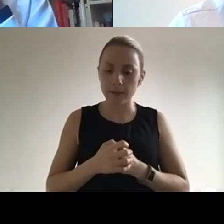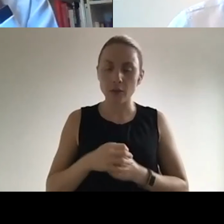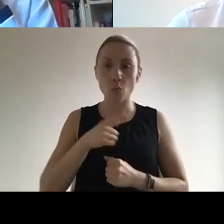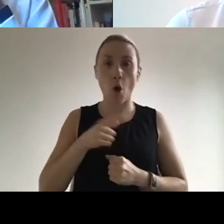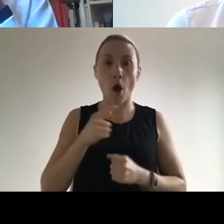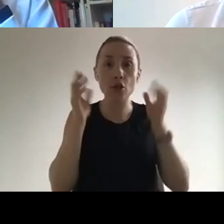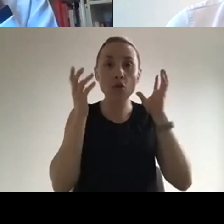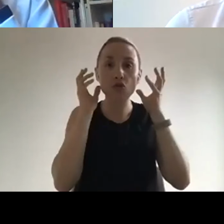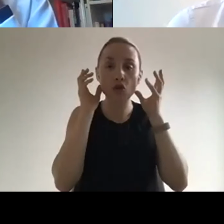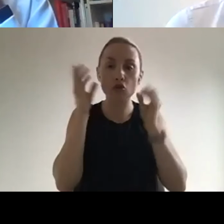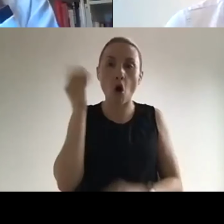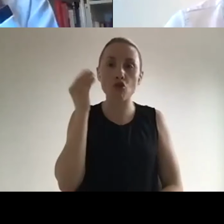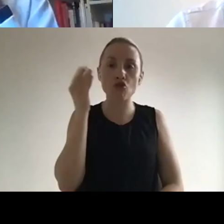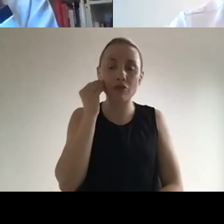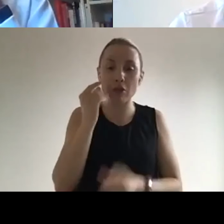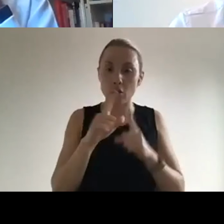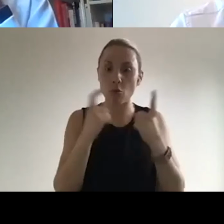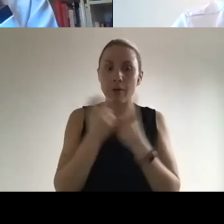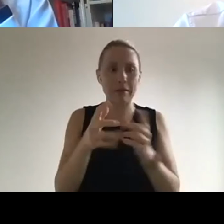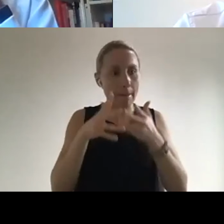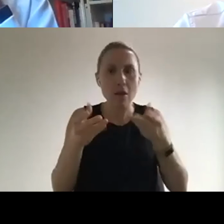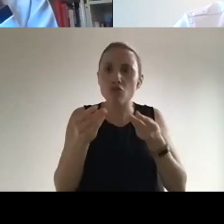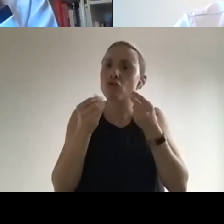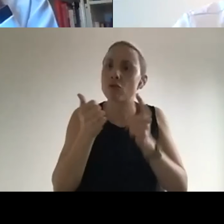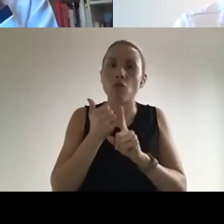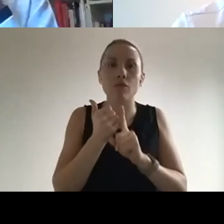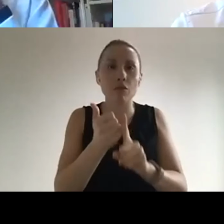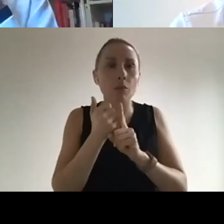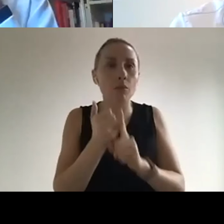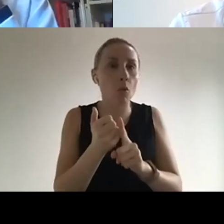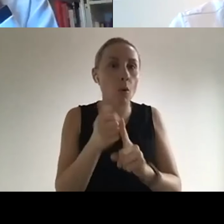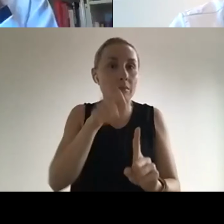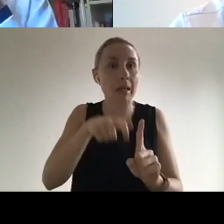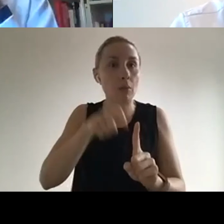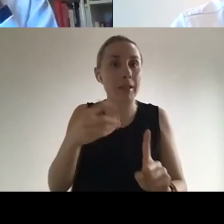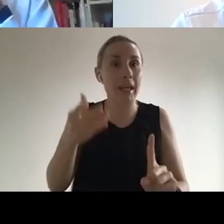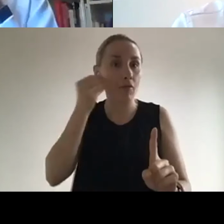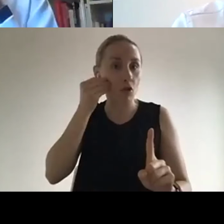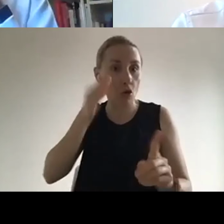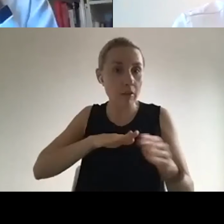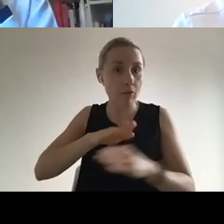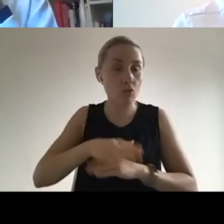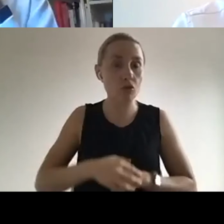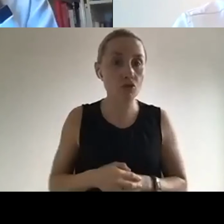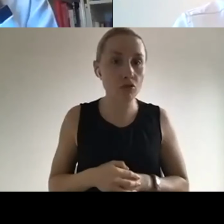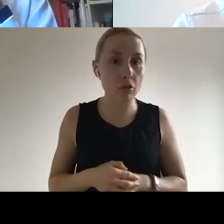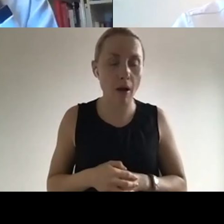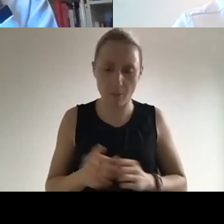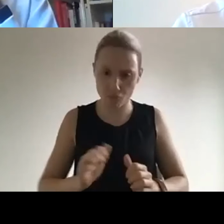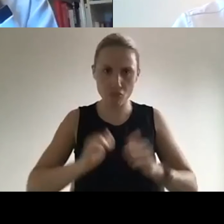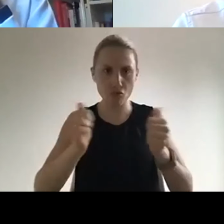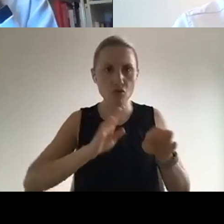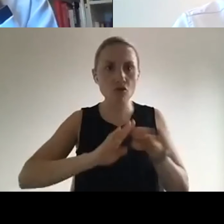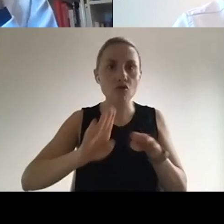places now, they're the first port of call for people with a hearing loss. They've got good training. Many of them have got research components